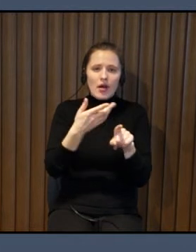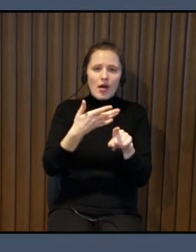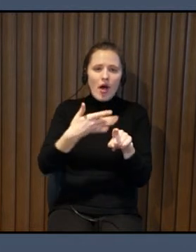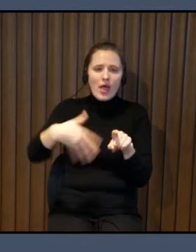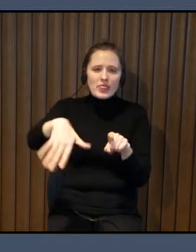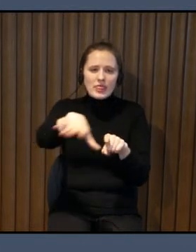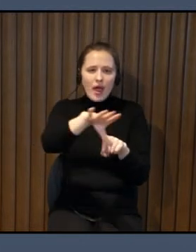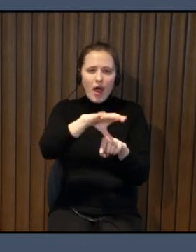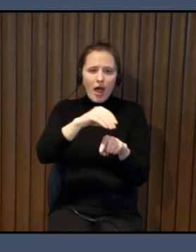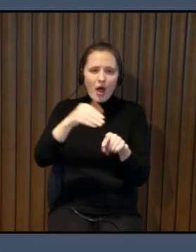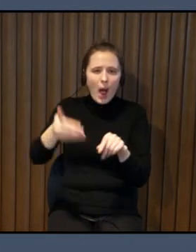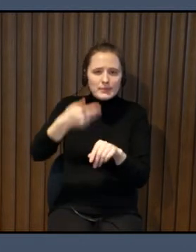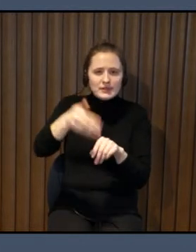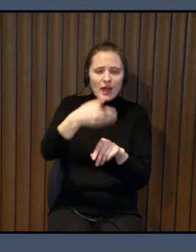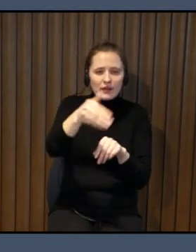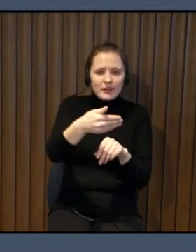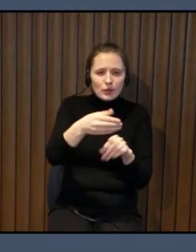it is to the right.